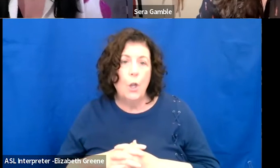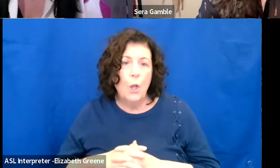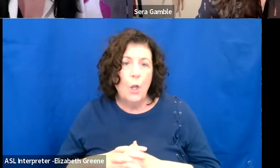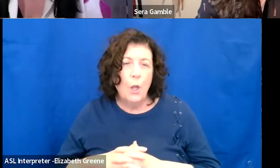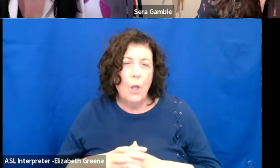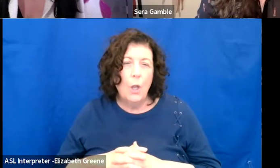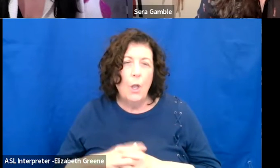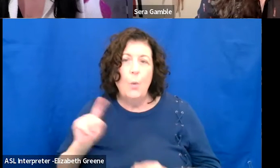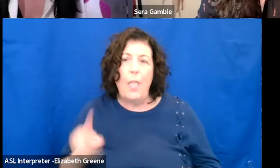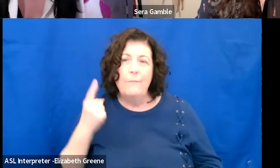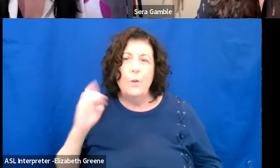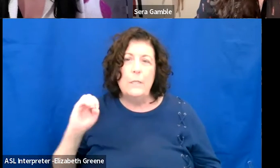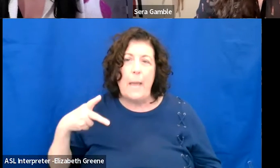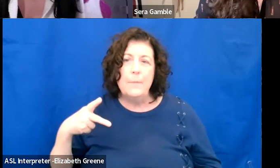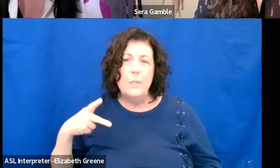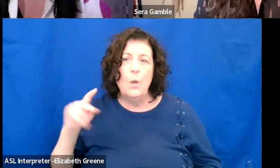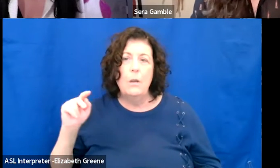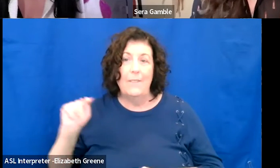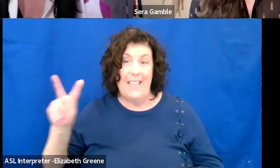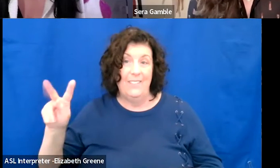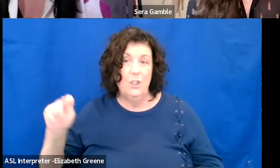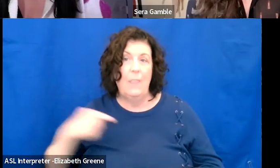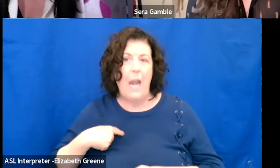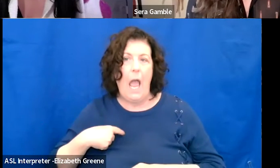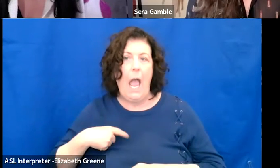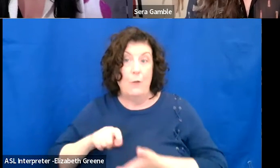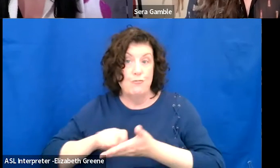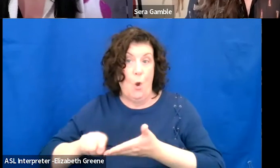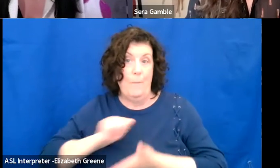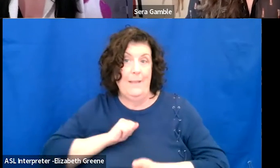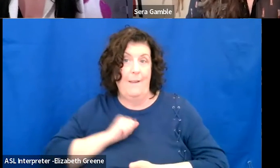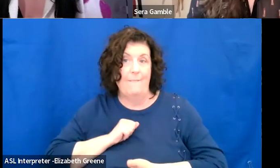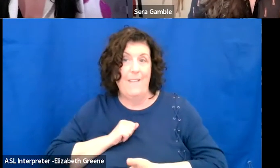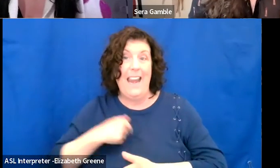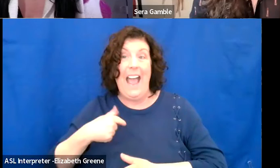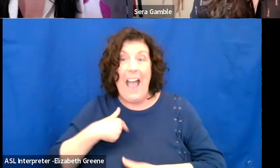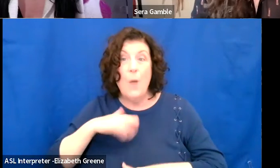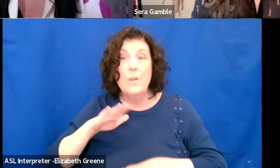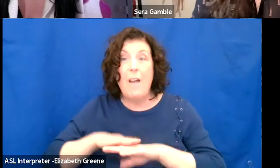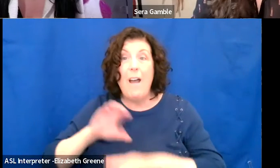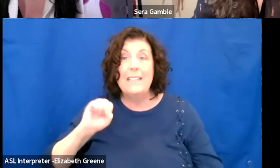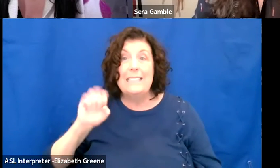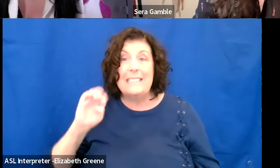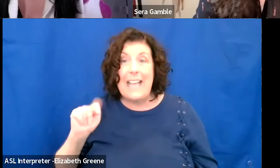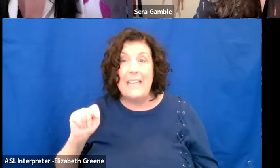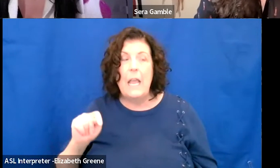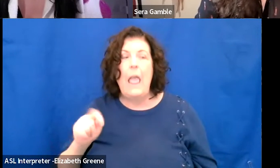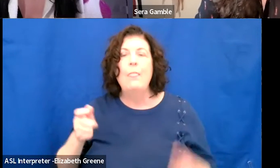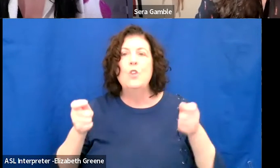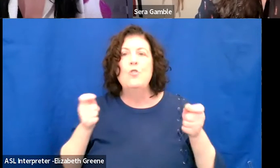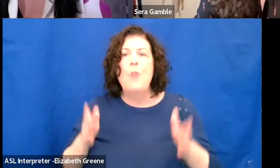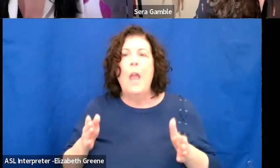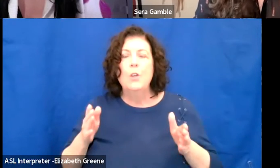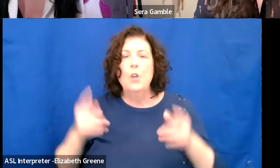know, it was the first episode of TV I had written and I was on set and the director disagreed with